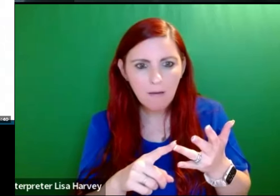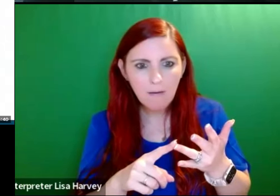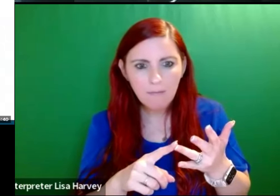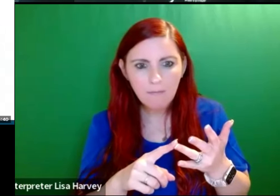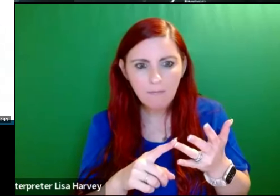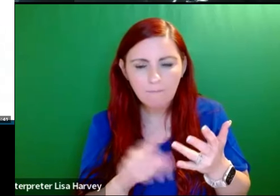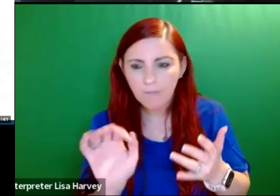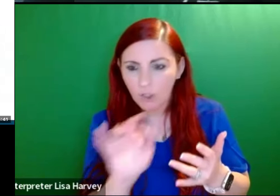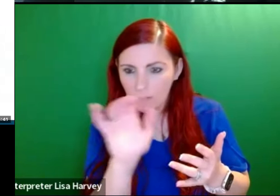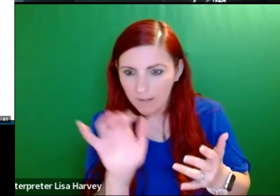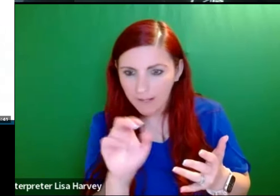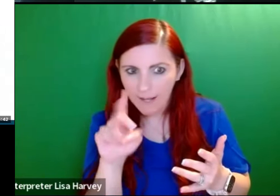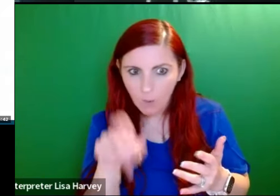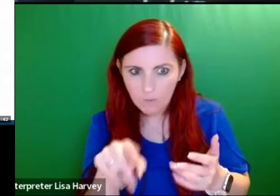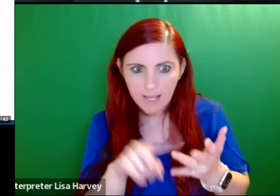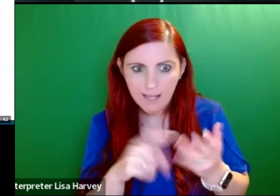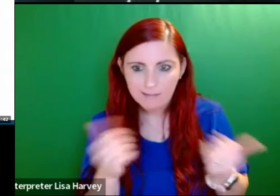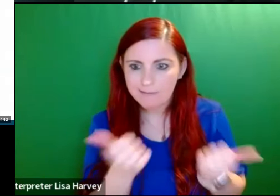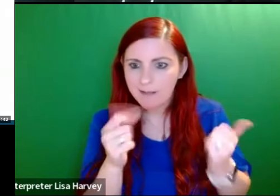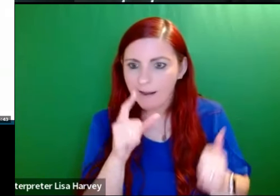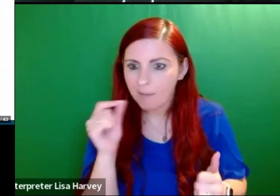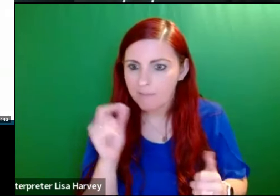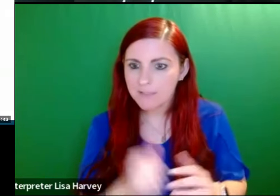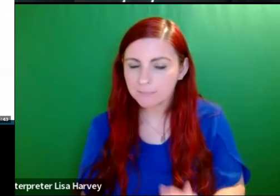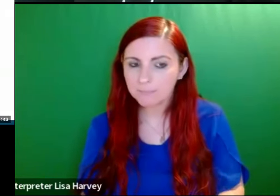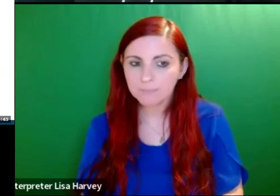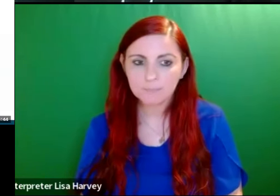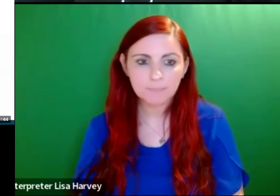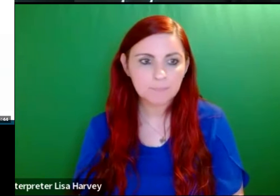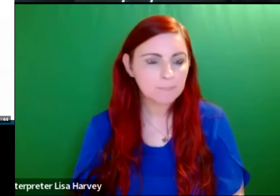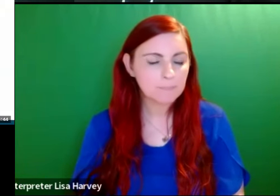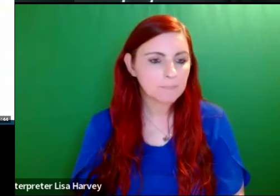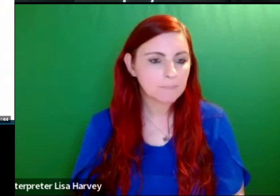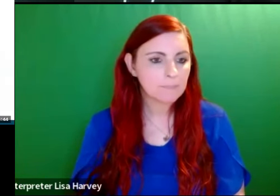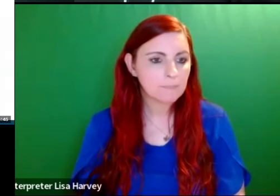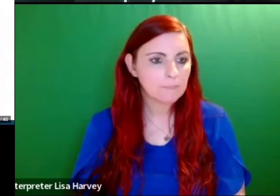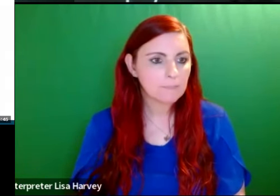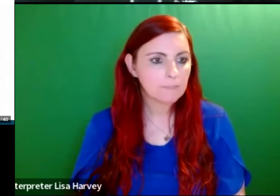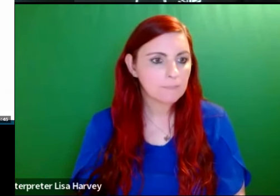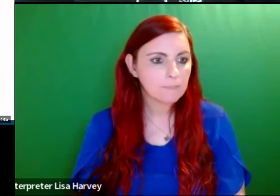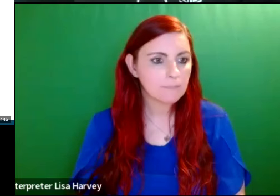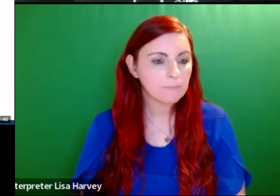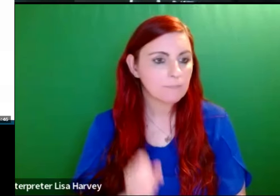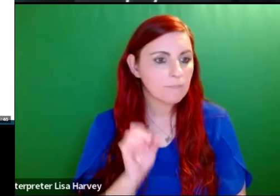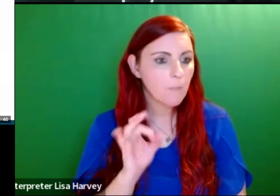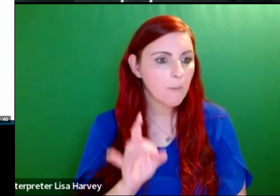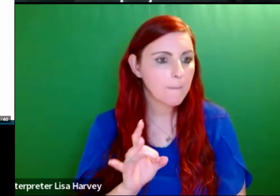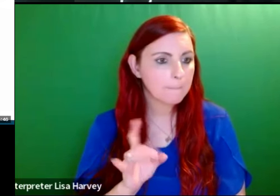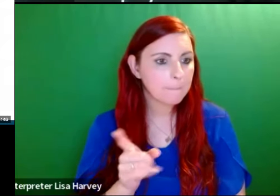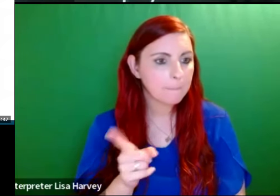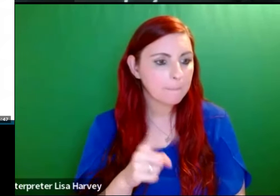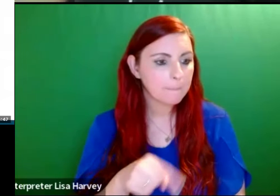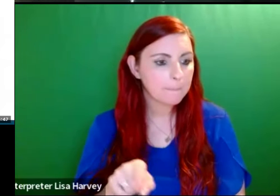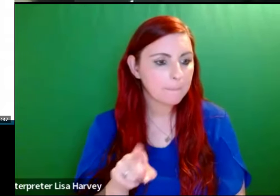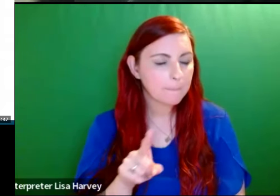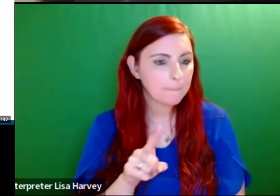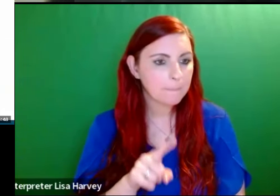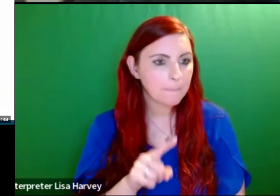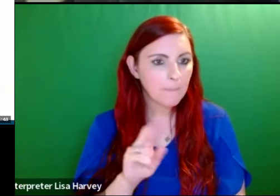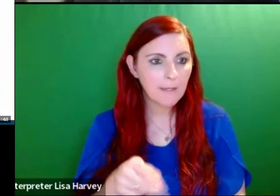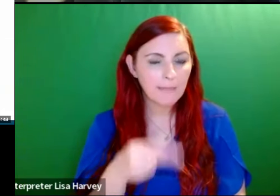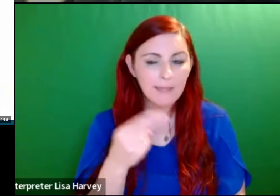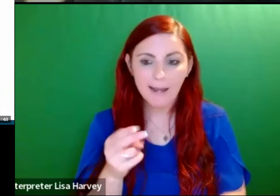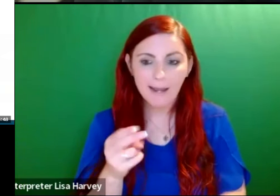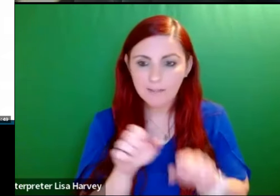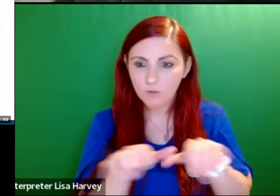and sign names. Okay. So the next distribution I